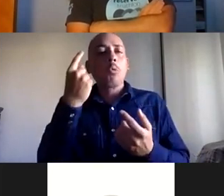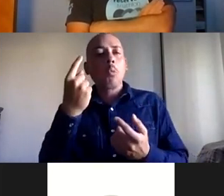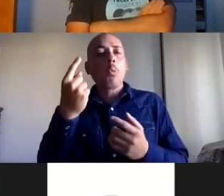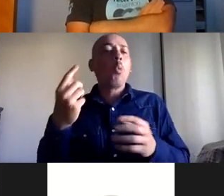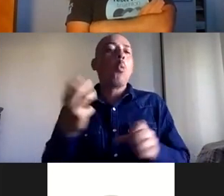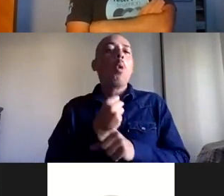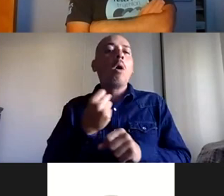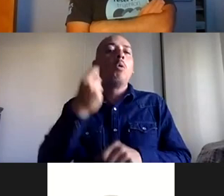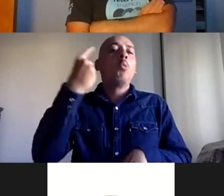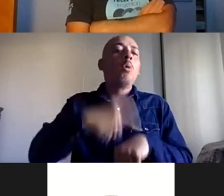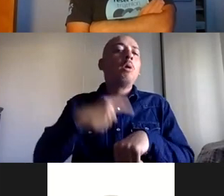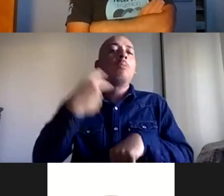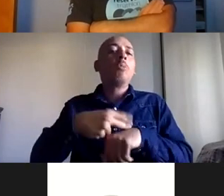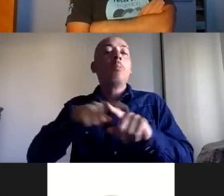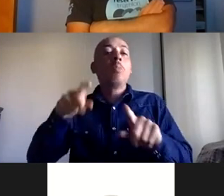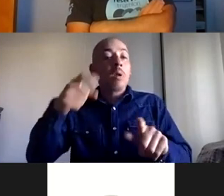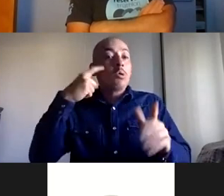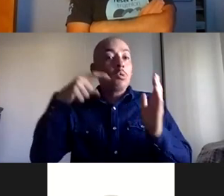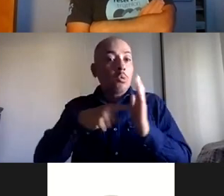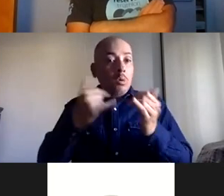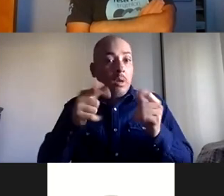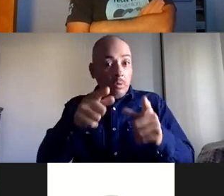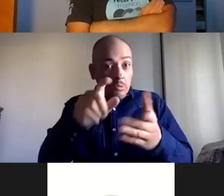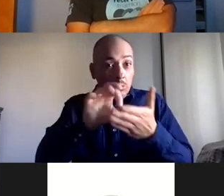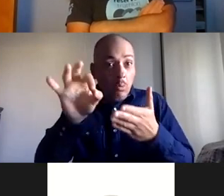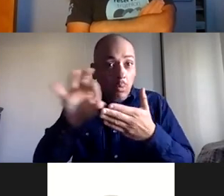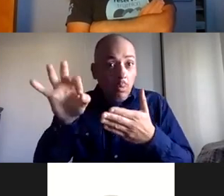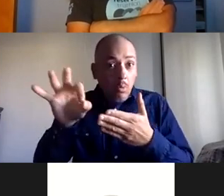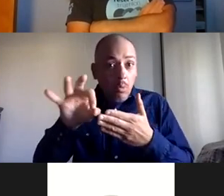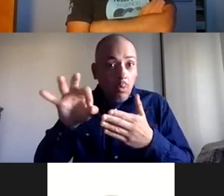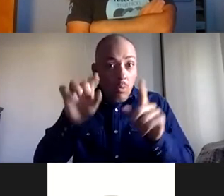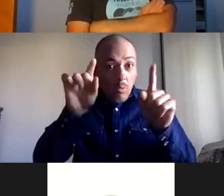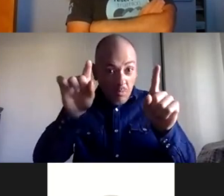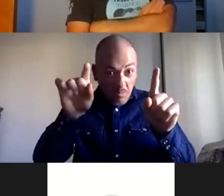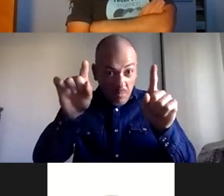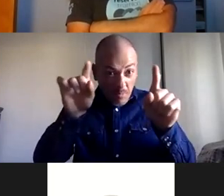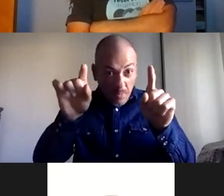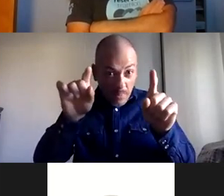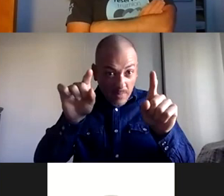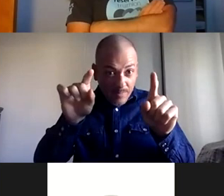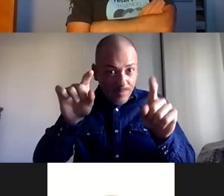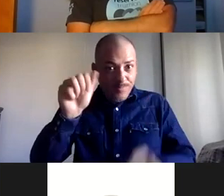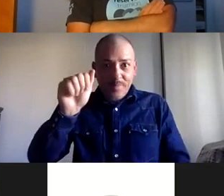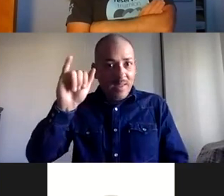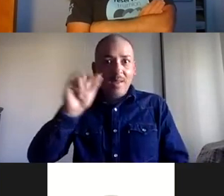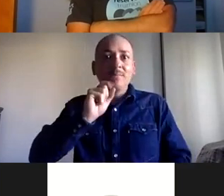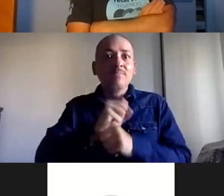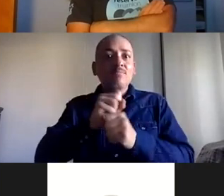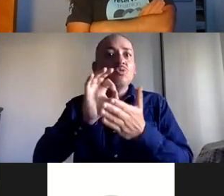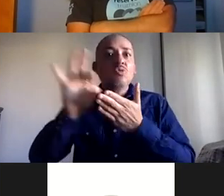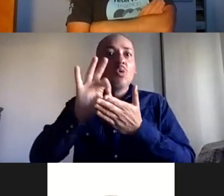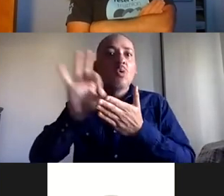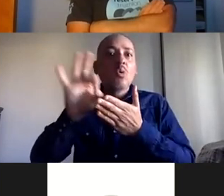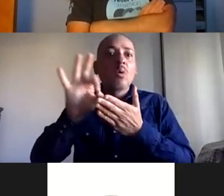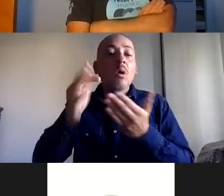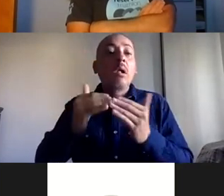but now you can see in the score board on the top here, our AI is actually scoring a